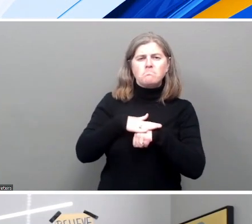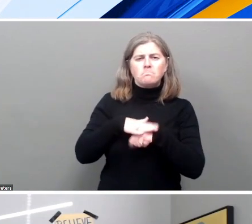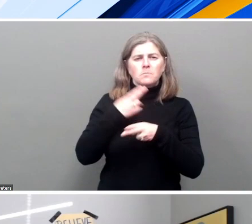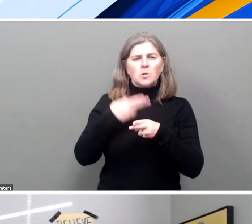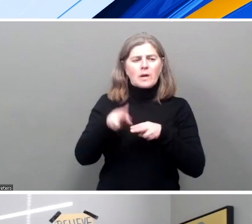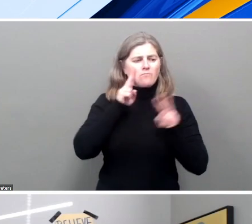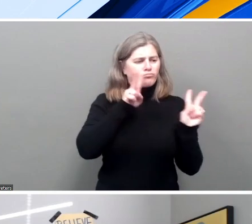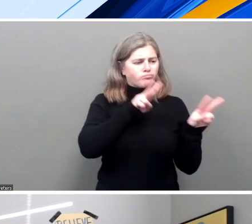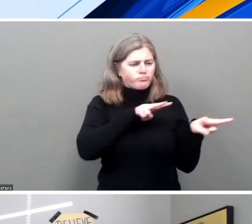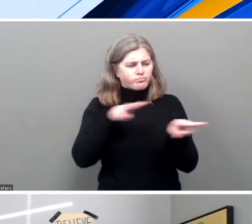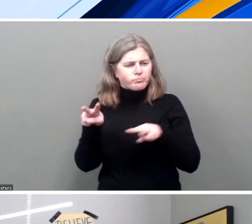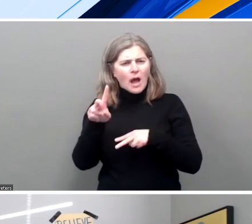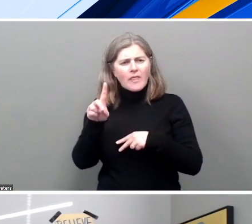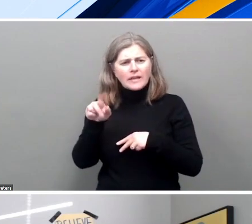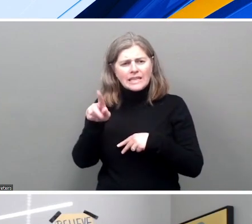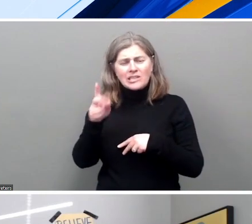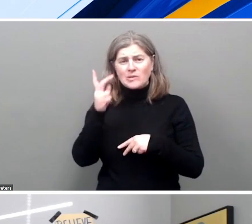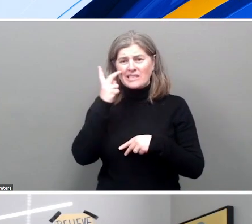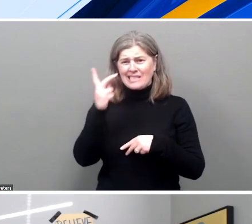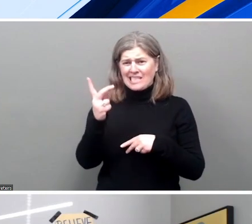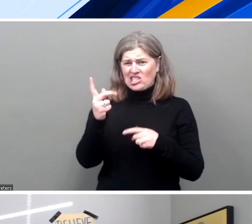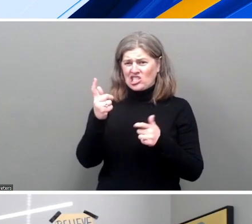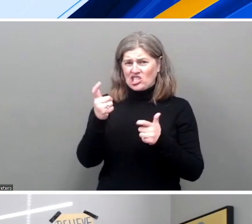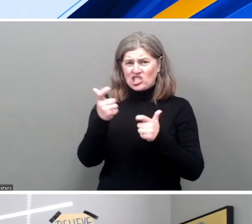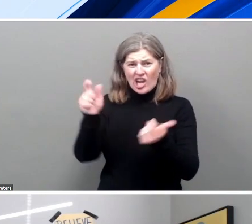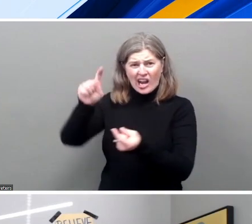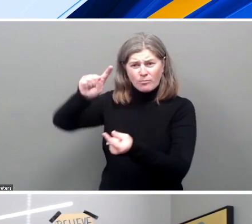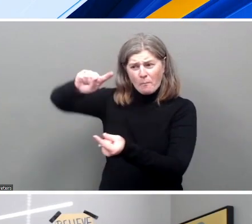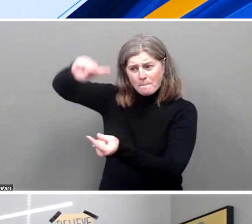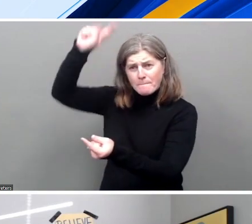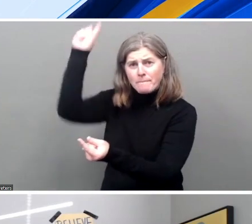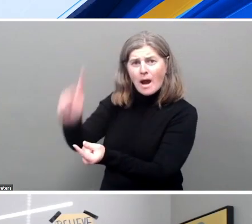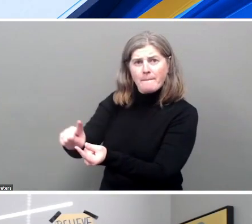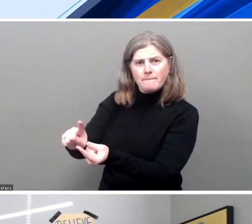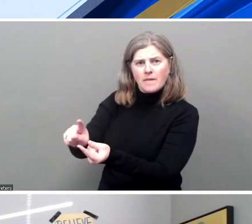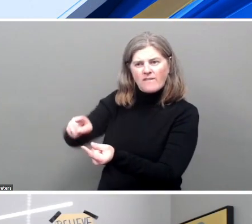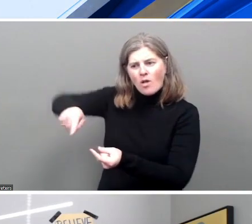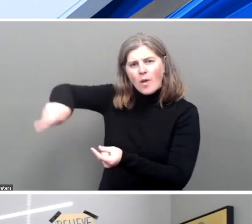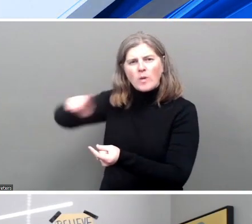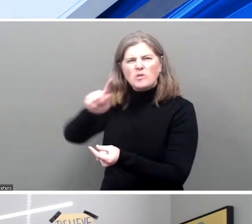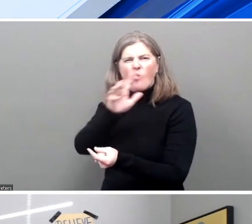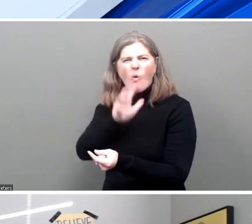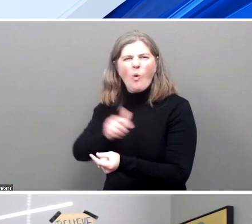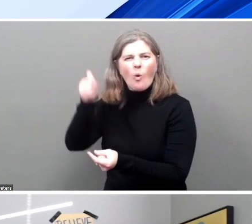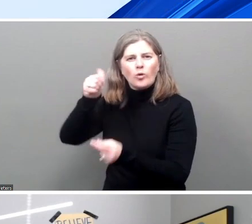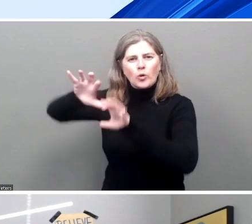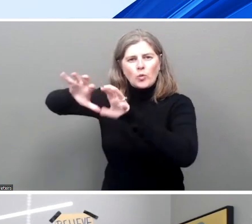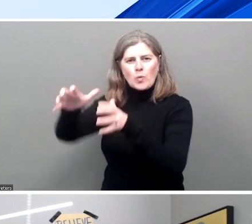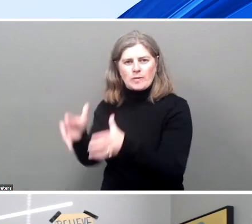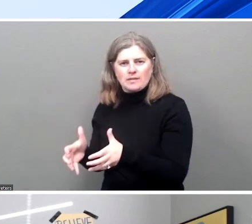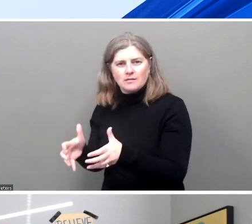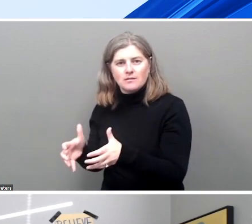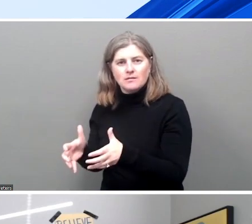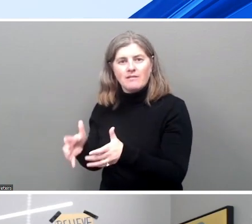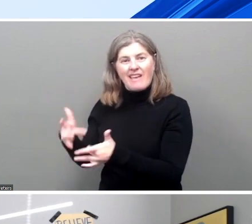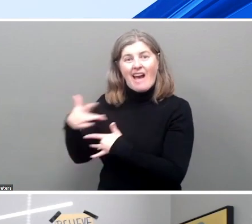this data, you see this vast reduction in deaths among these older age bands where there's